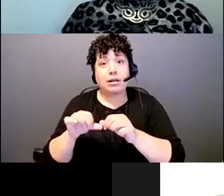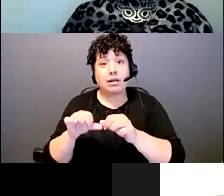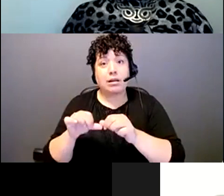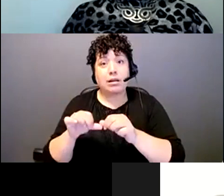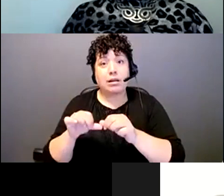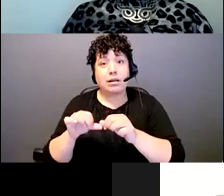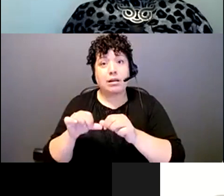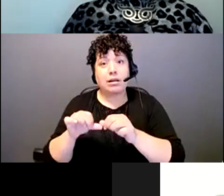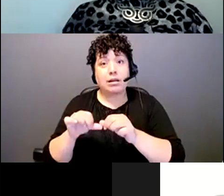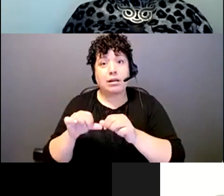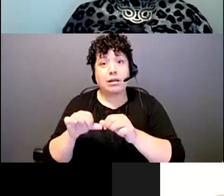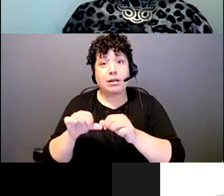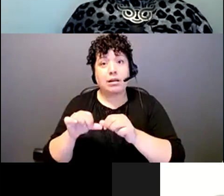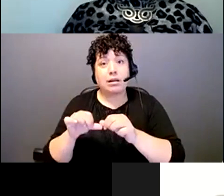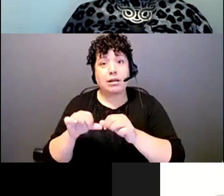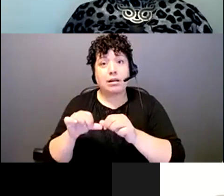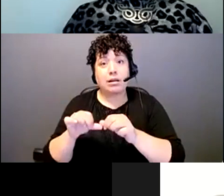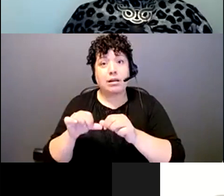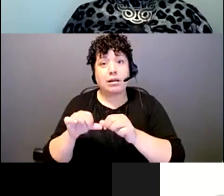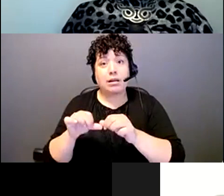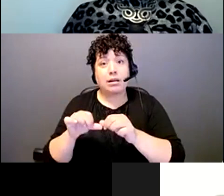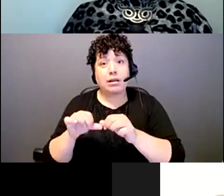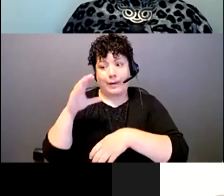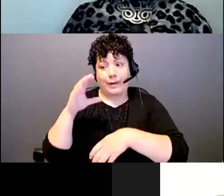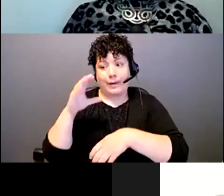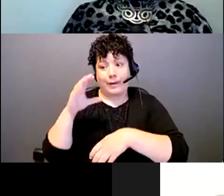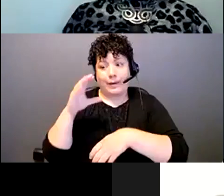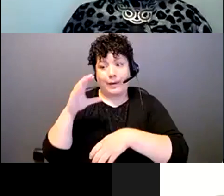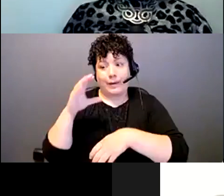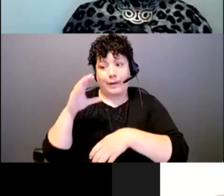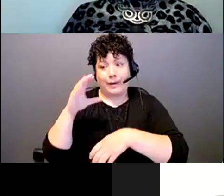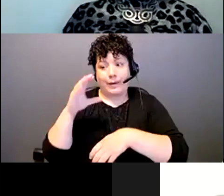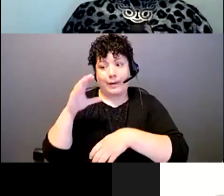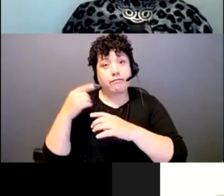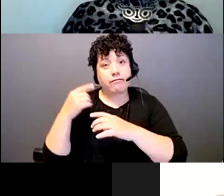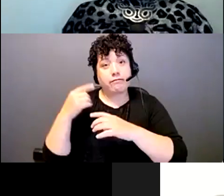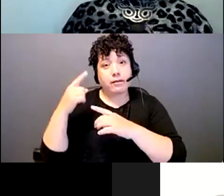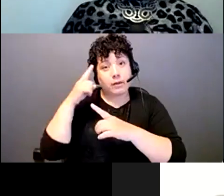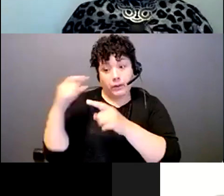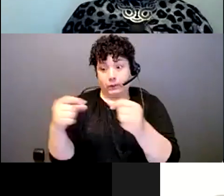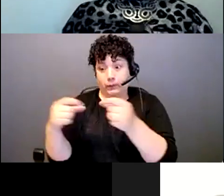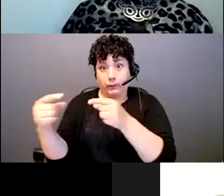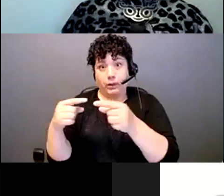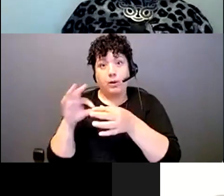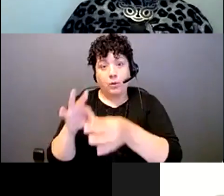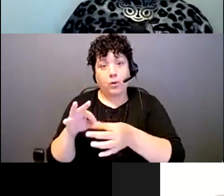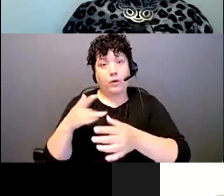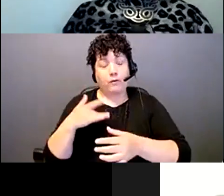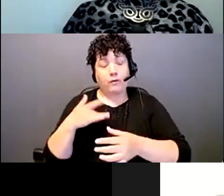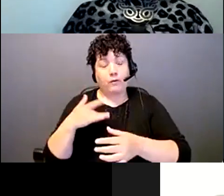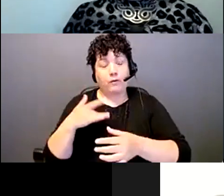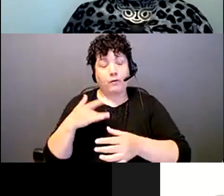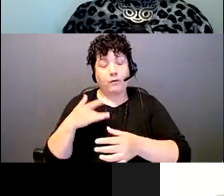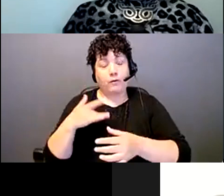of the cells and those circuits involved with reward, motivation, and memory. So in the addictive brain, the